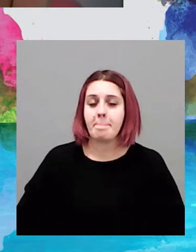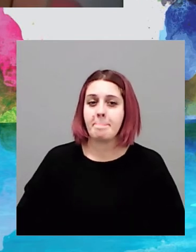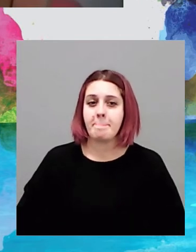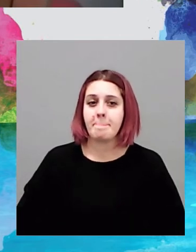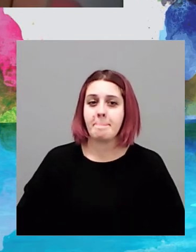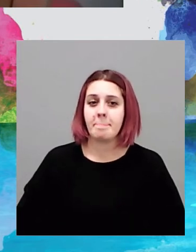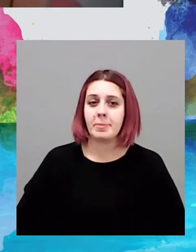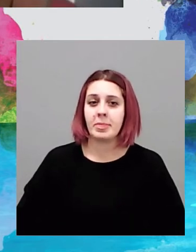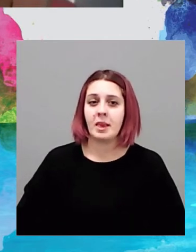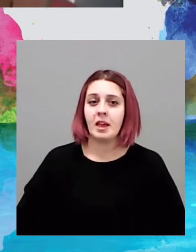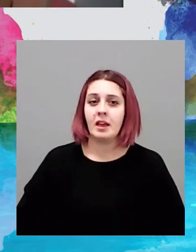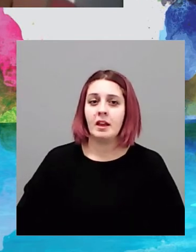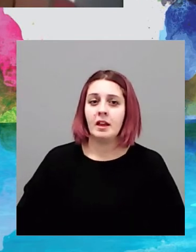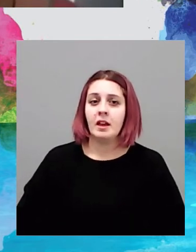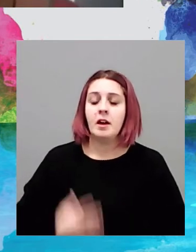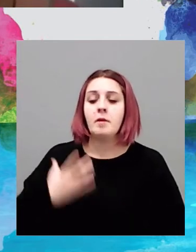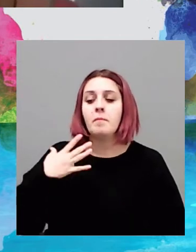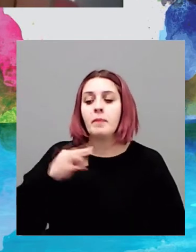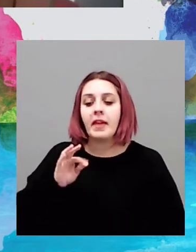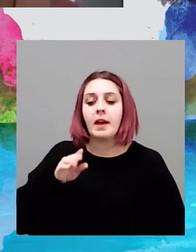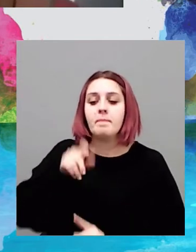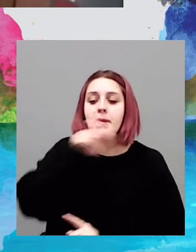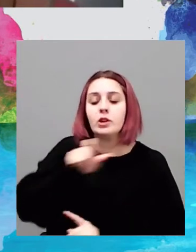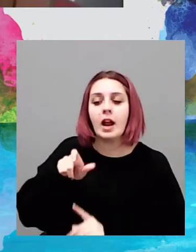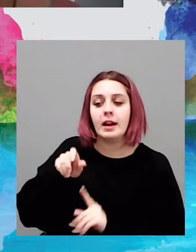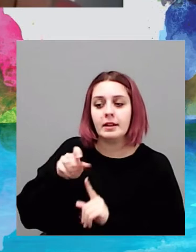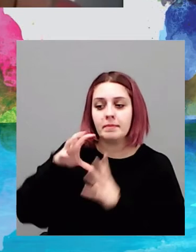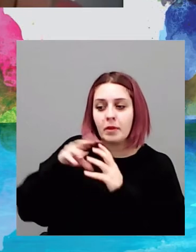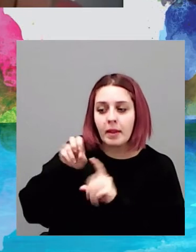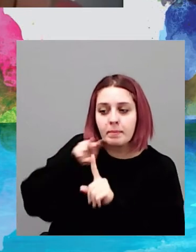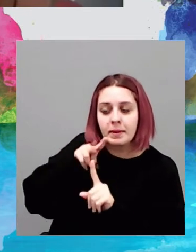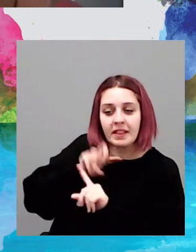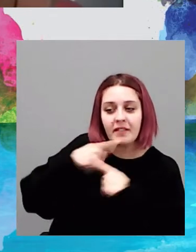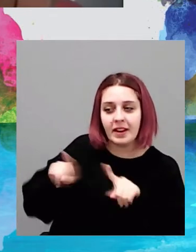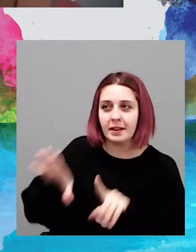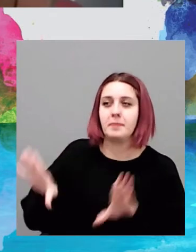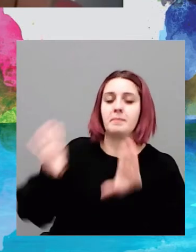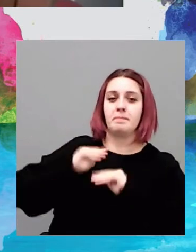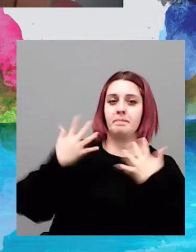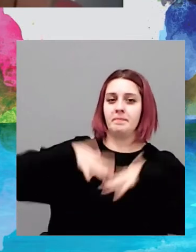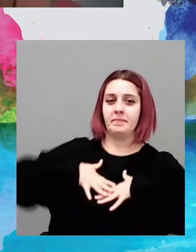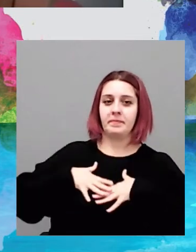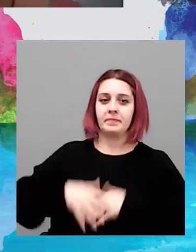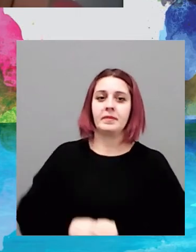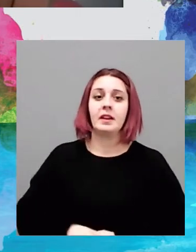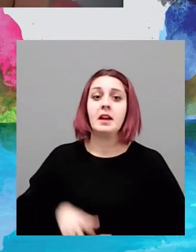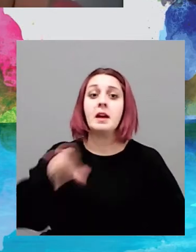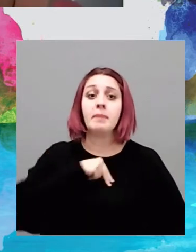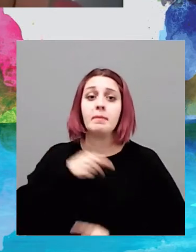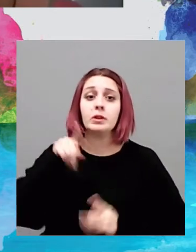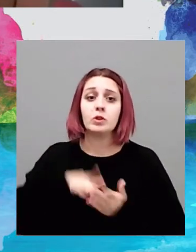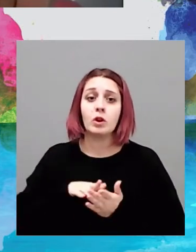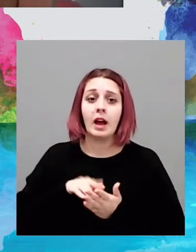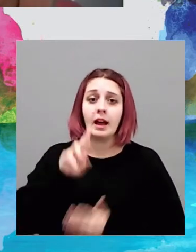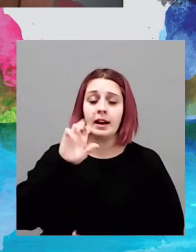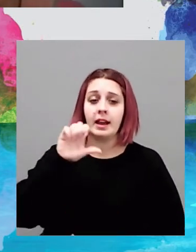They can offer a different outlook on the city. They receive award on